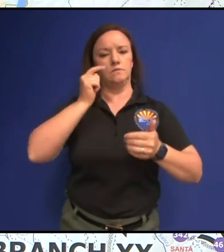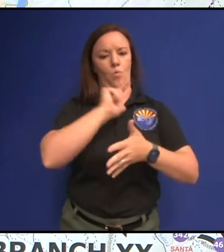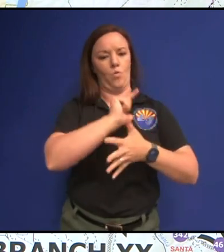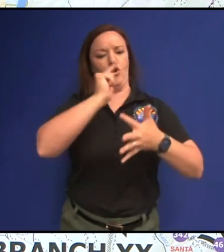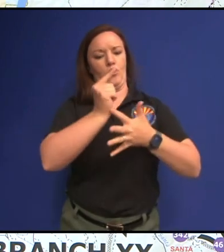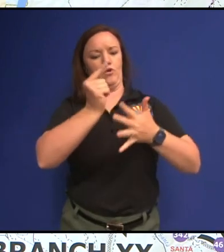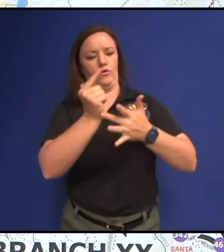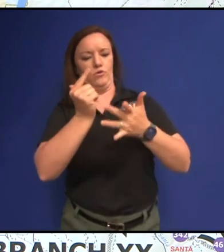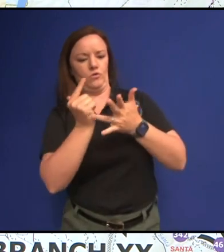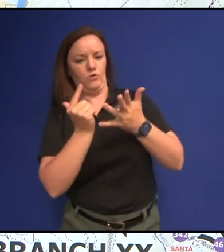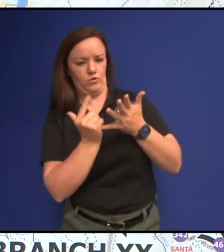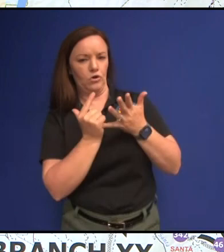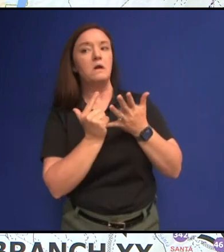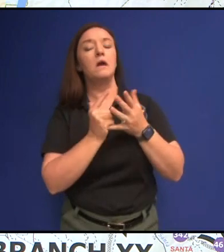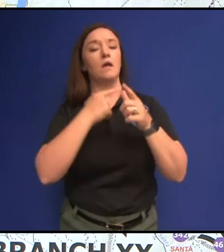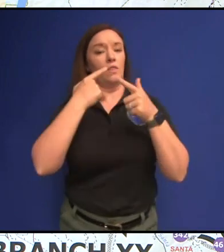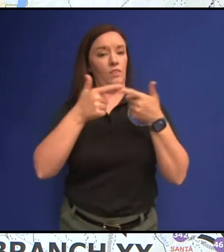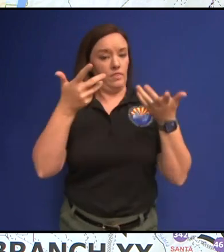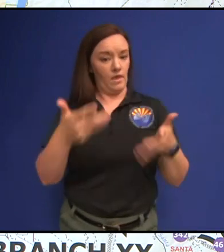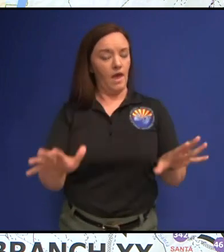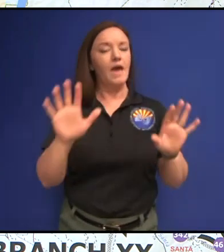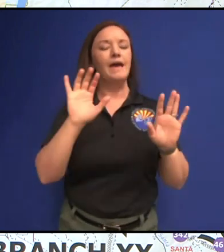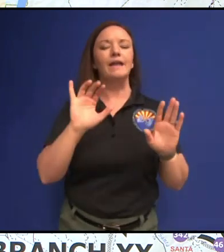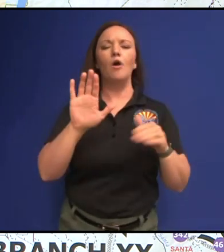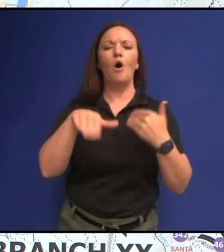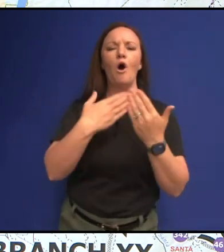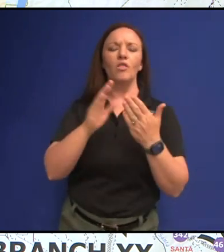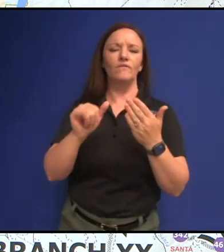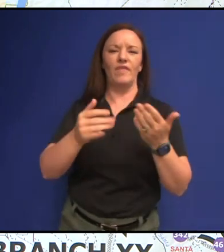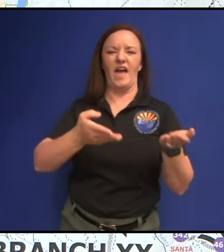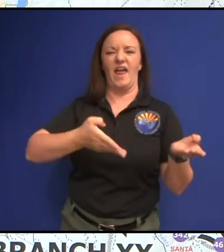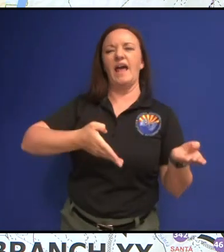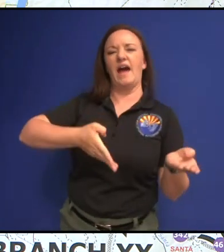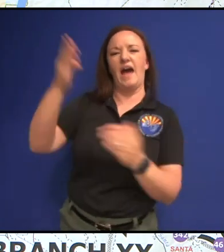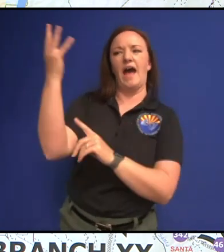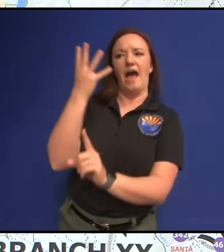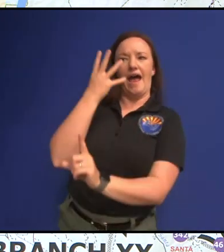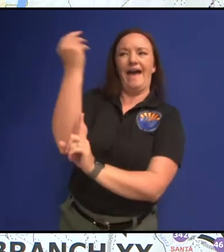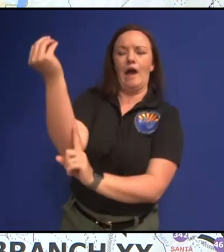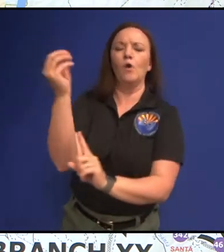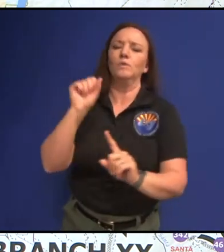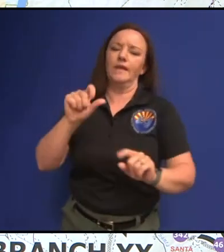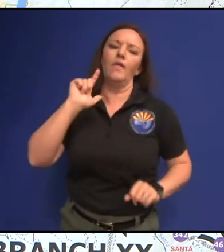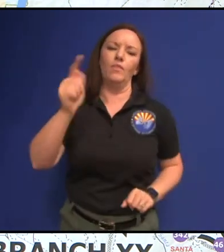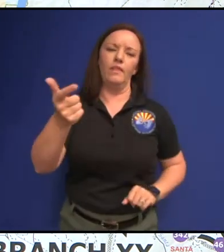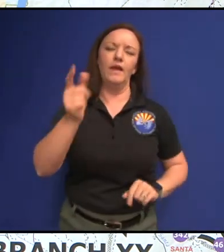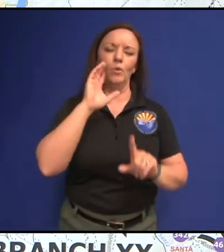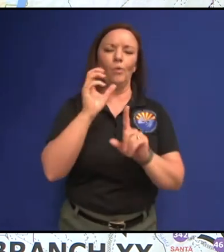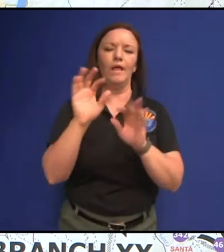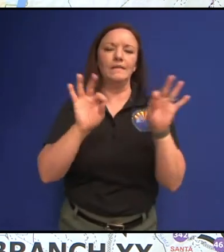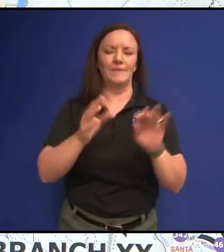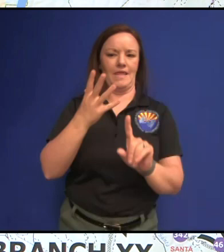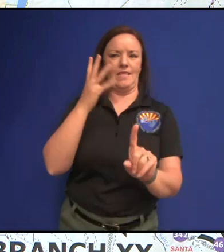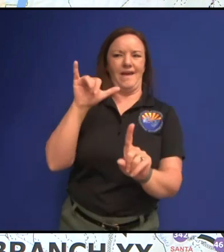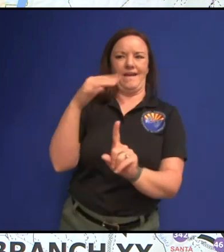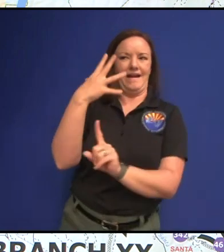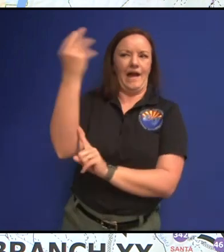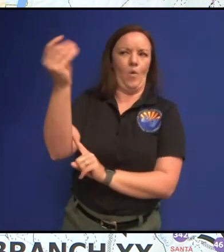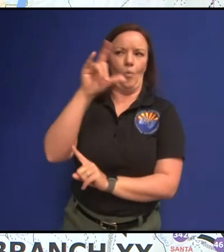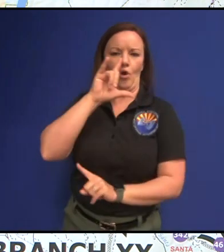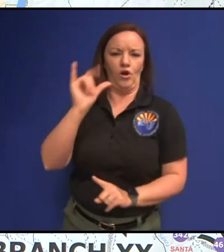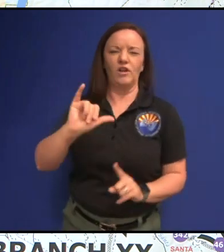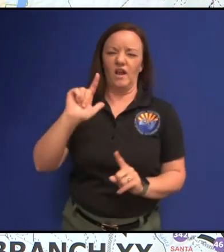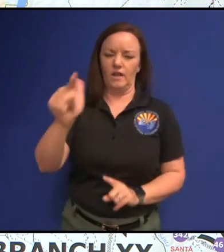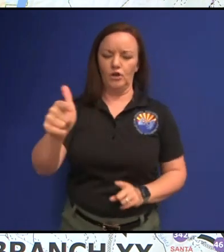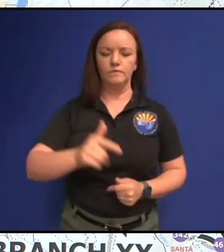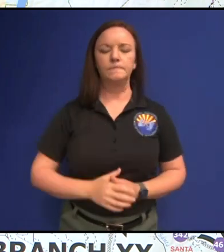there, and we'll talk about the moving it out of there part later on. But a lot of good work is going on out there